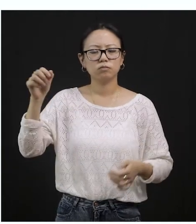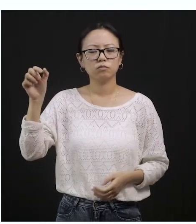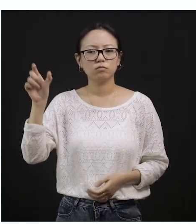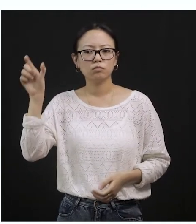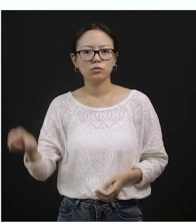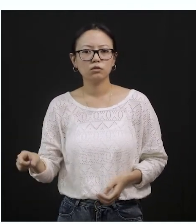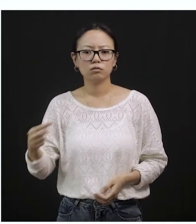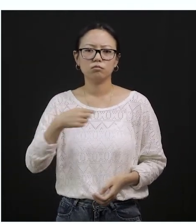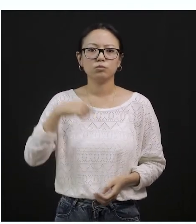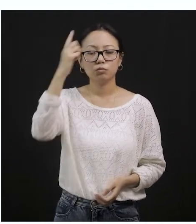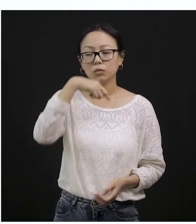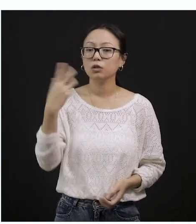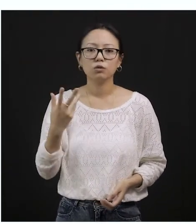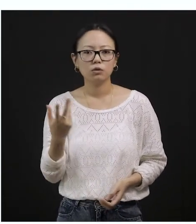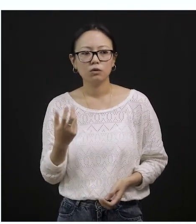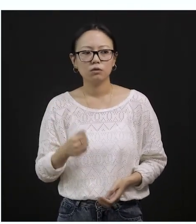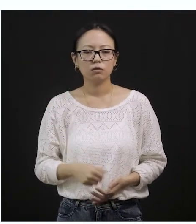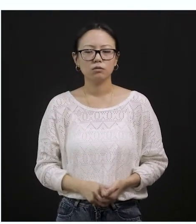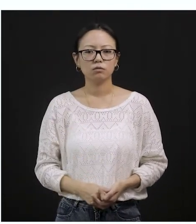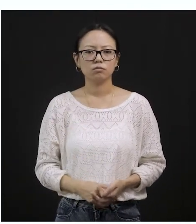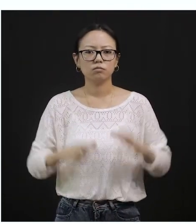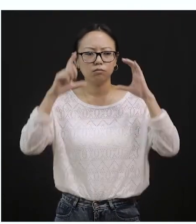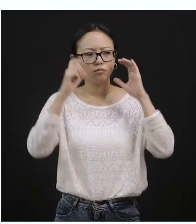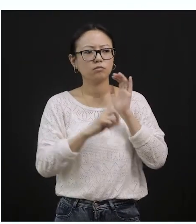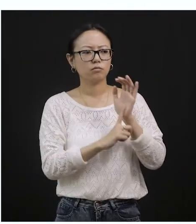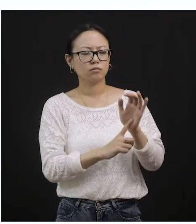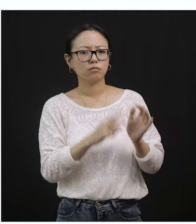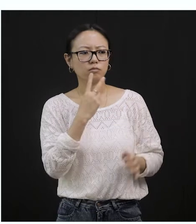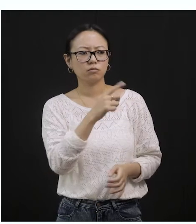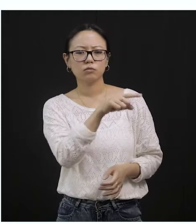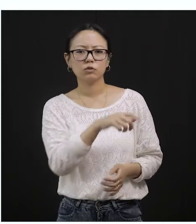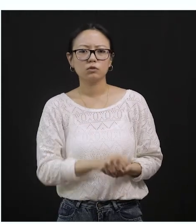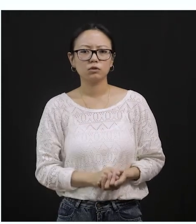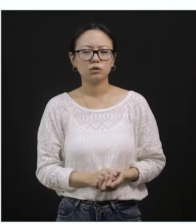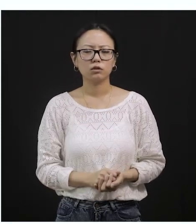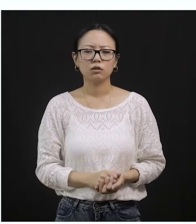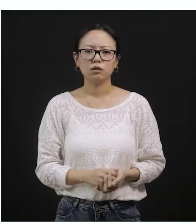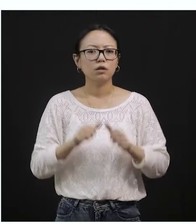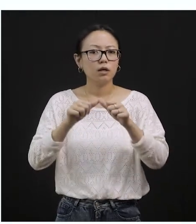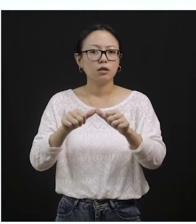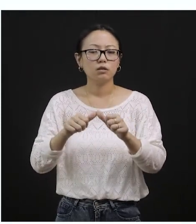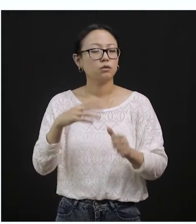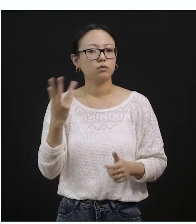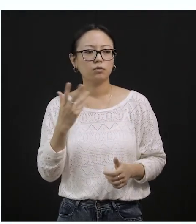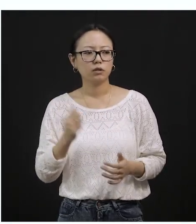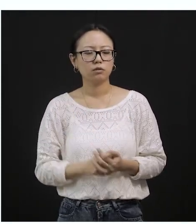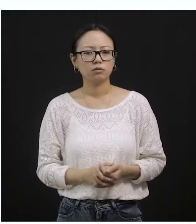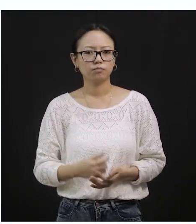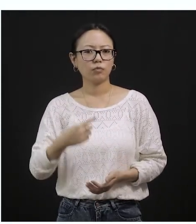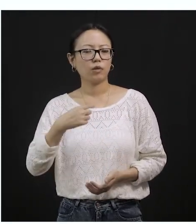already shown you a picture as well. Now looking at the picture and also looking at the sentence, you will be telling me the answer. So I